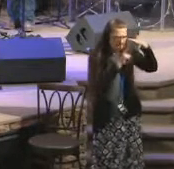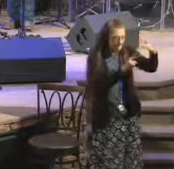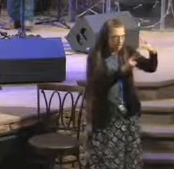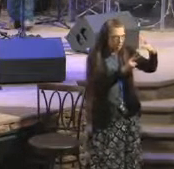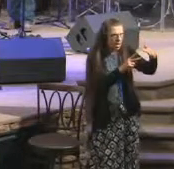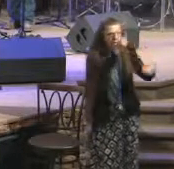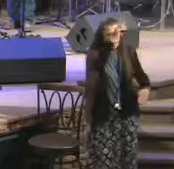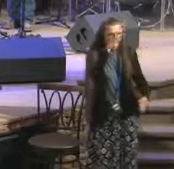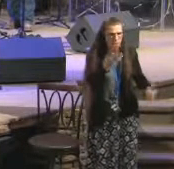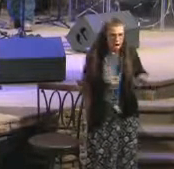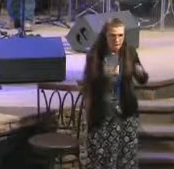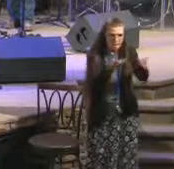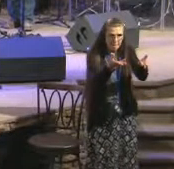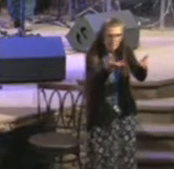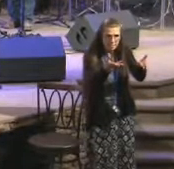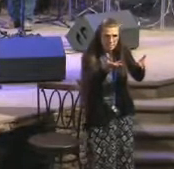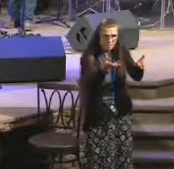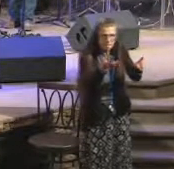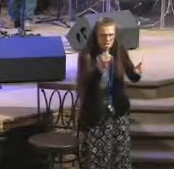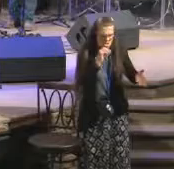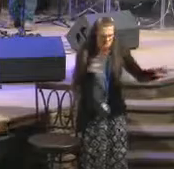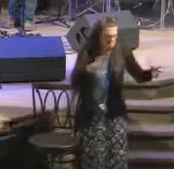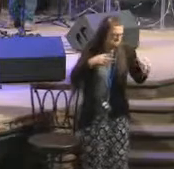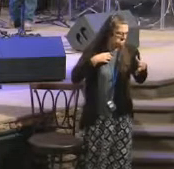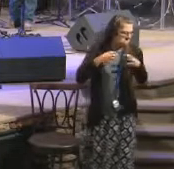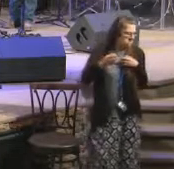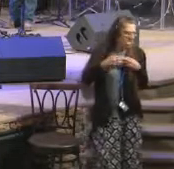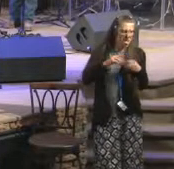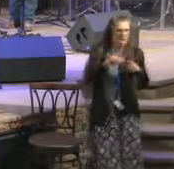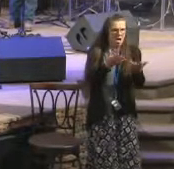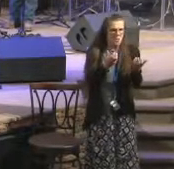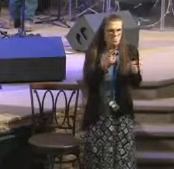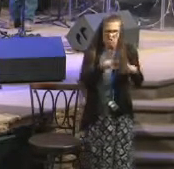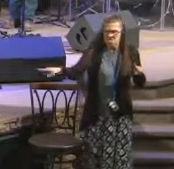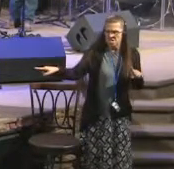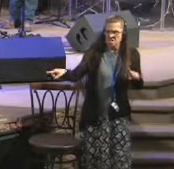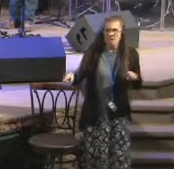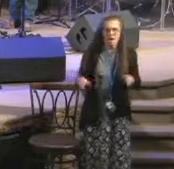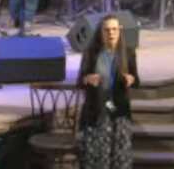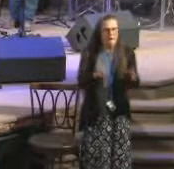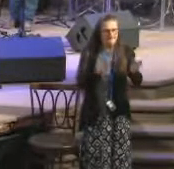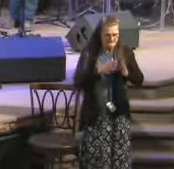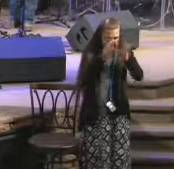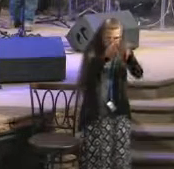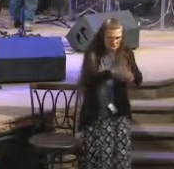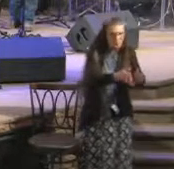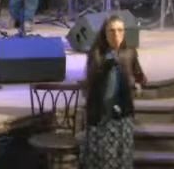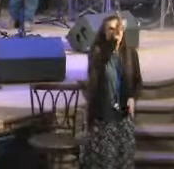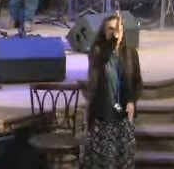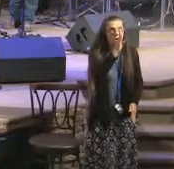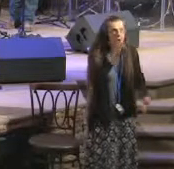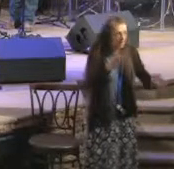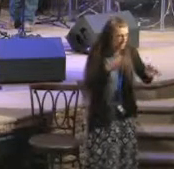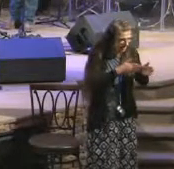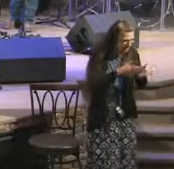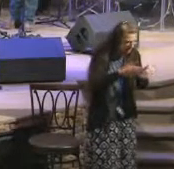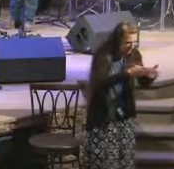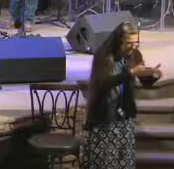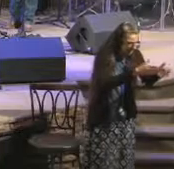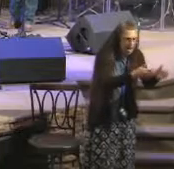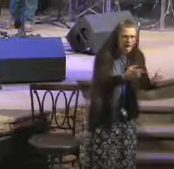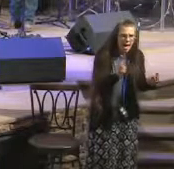gives. Do not be selfish and want a different thing. Follow the way that God is leading. Do